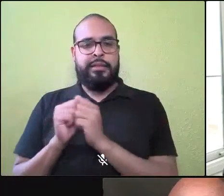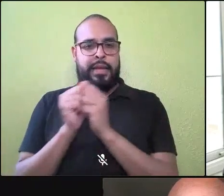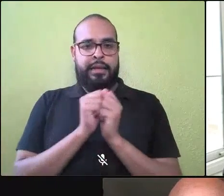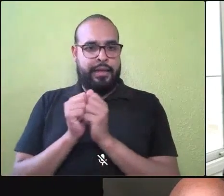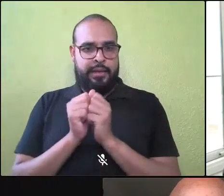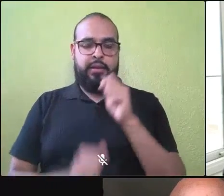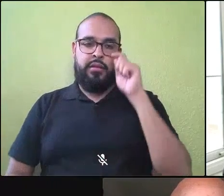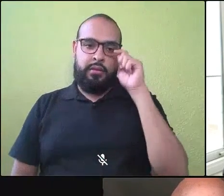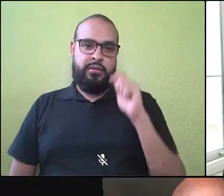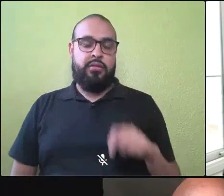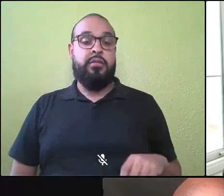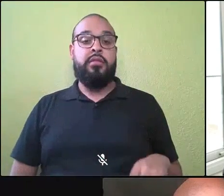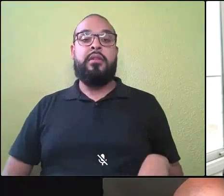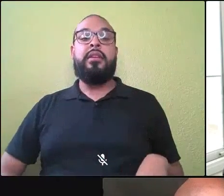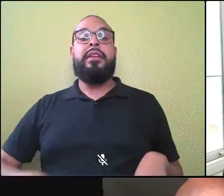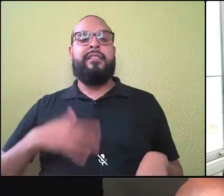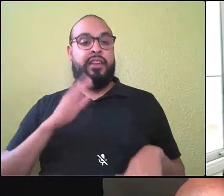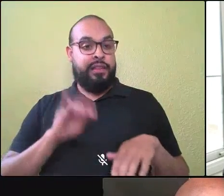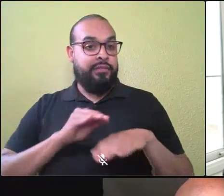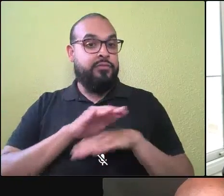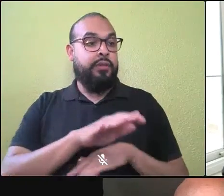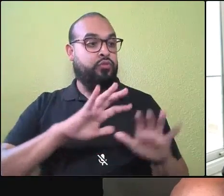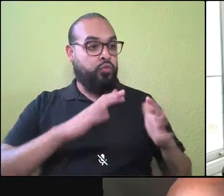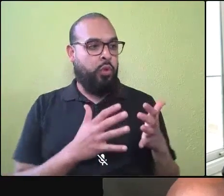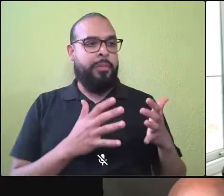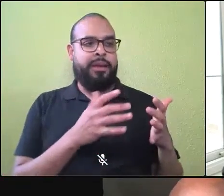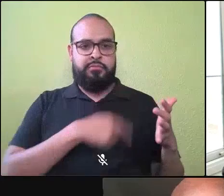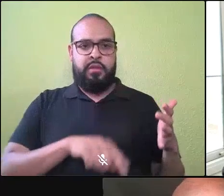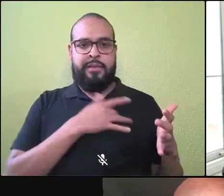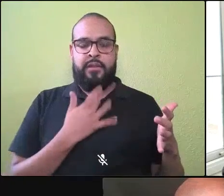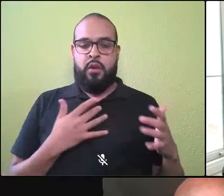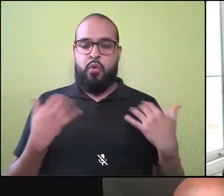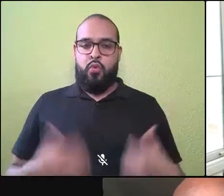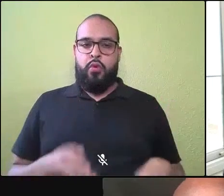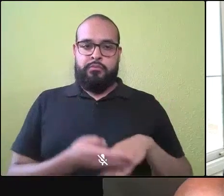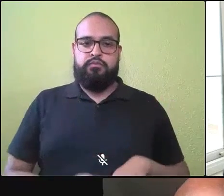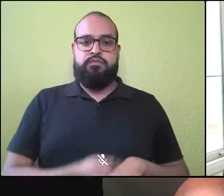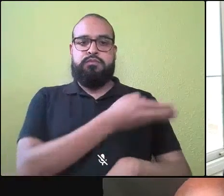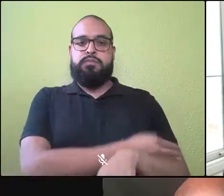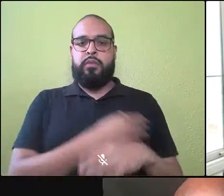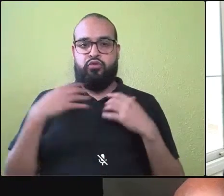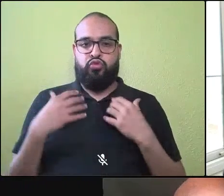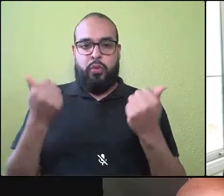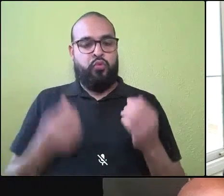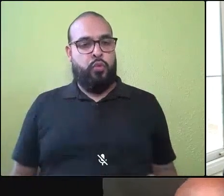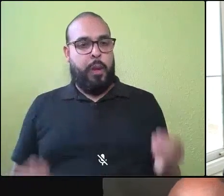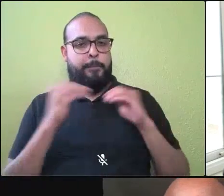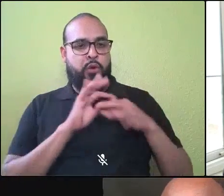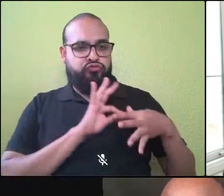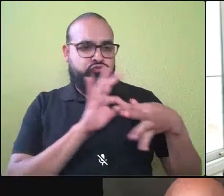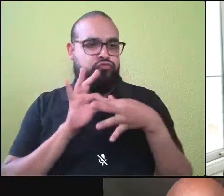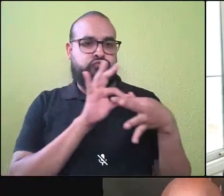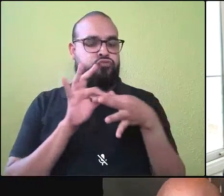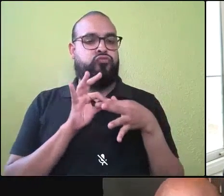and tighter as a community, where it was a safe place to air something that you wouldn't maybe talk about with some other folks. And I